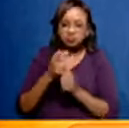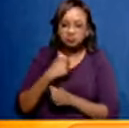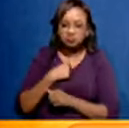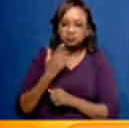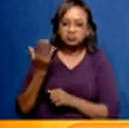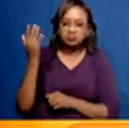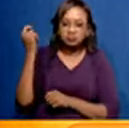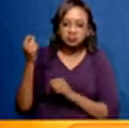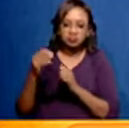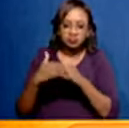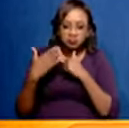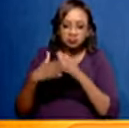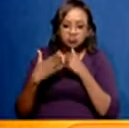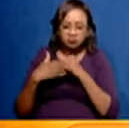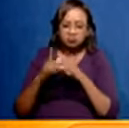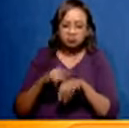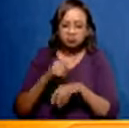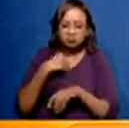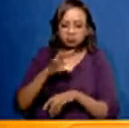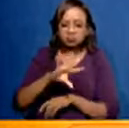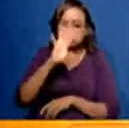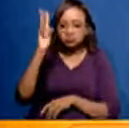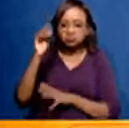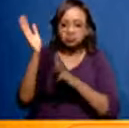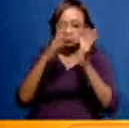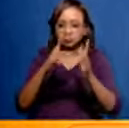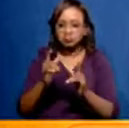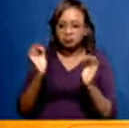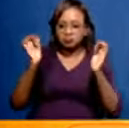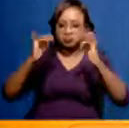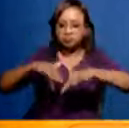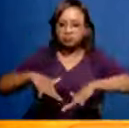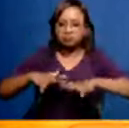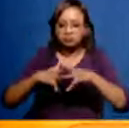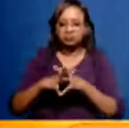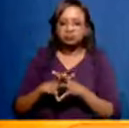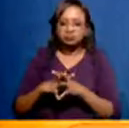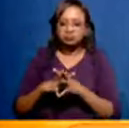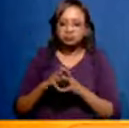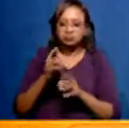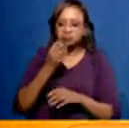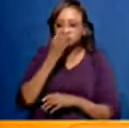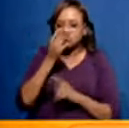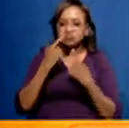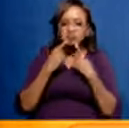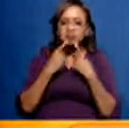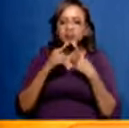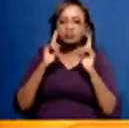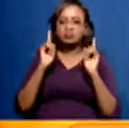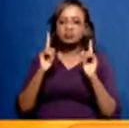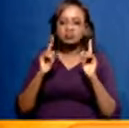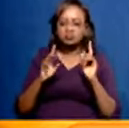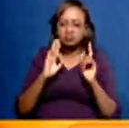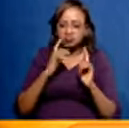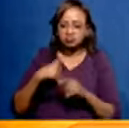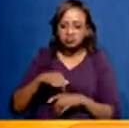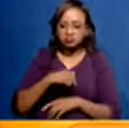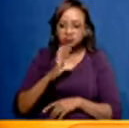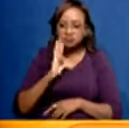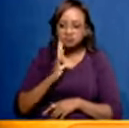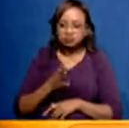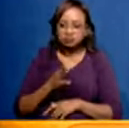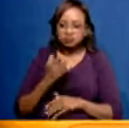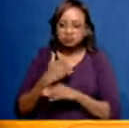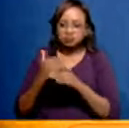last September during this Africa Climate Summit, I'm sure you covered this in your show, yes, when President Rutte announced that we will